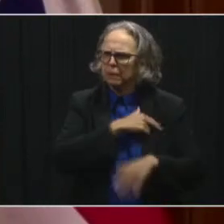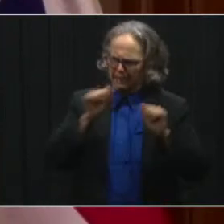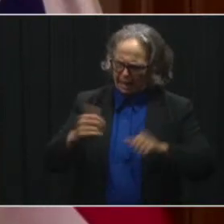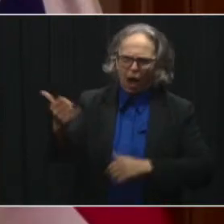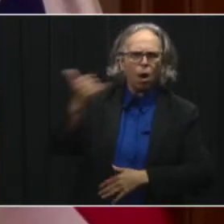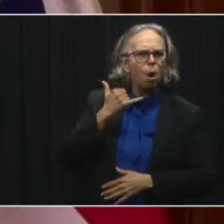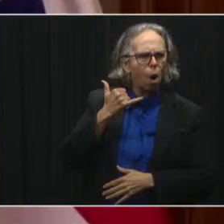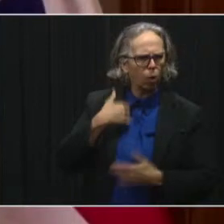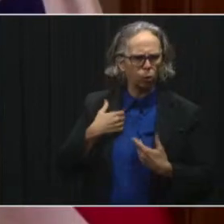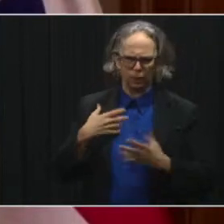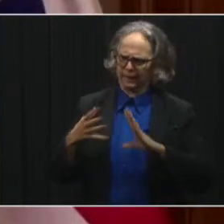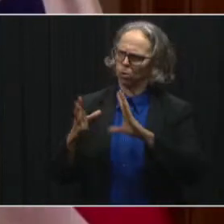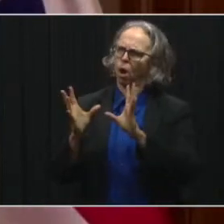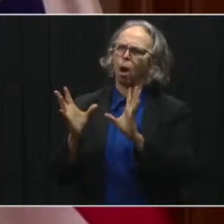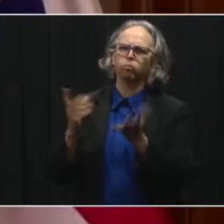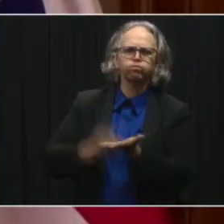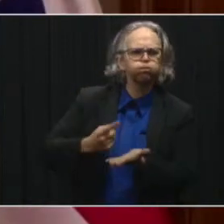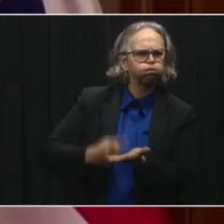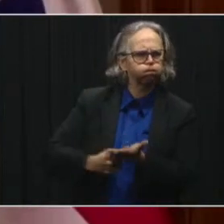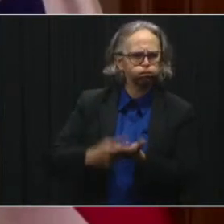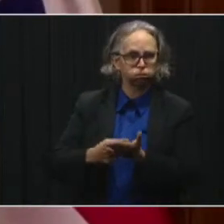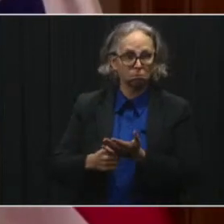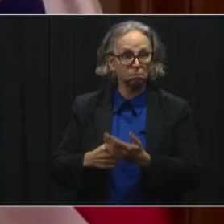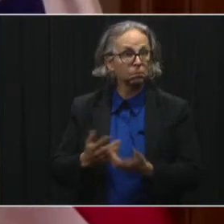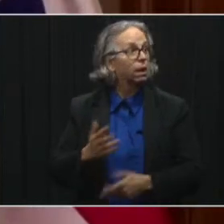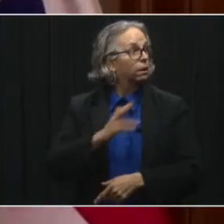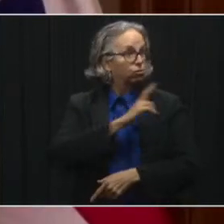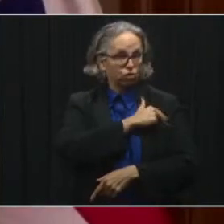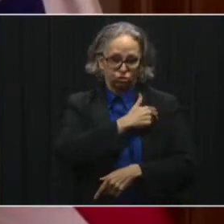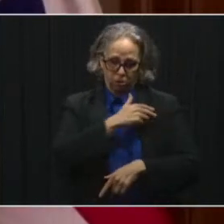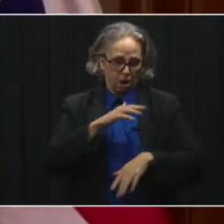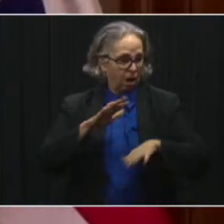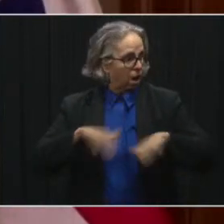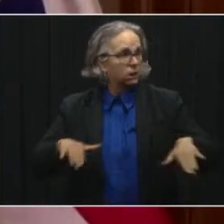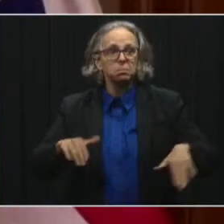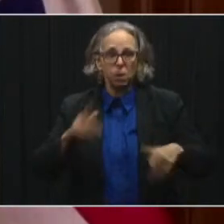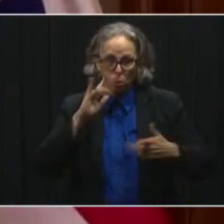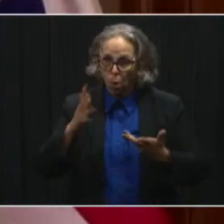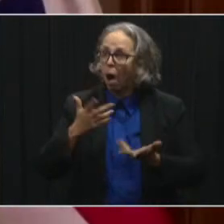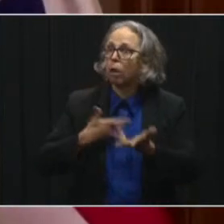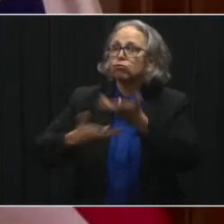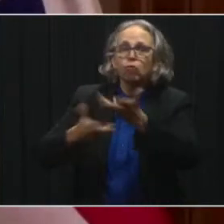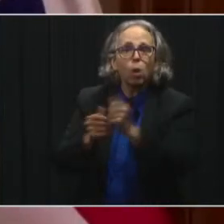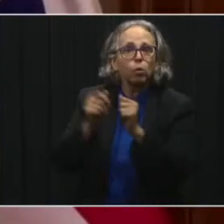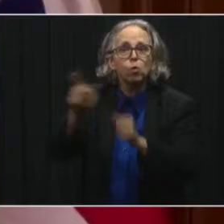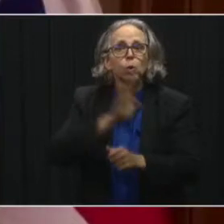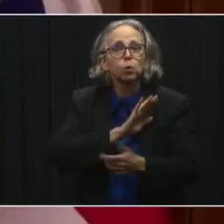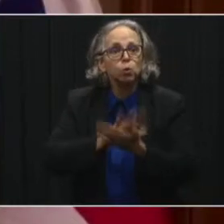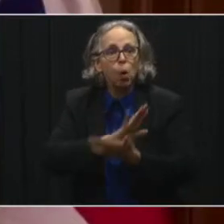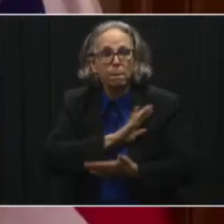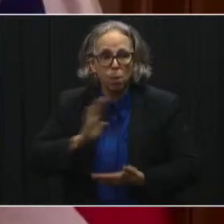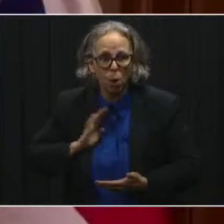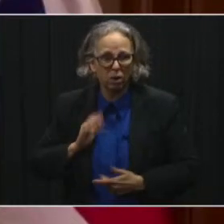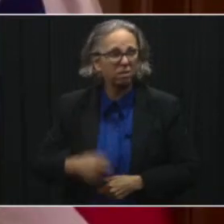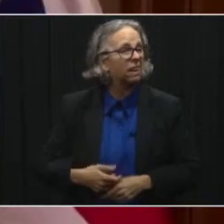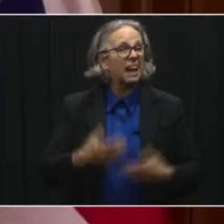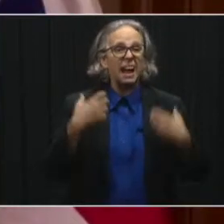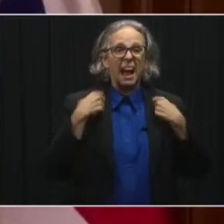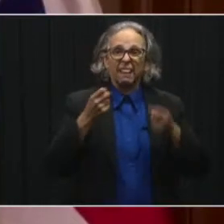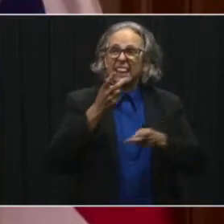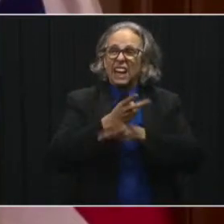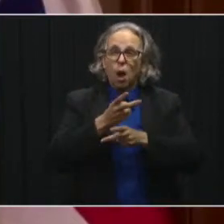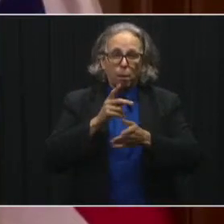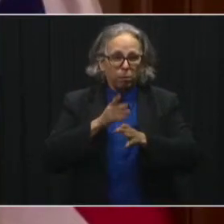not biased people. These are not political people. These are not necessarily Democrats or Republicans, but these are people who are worried about